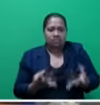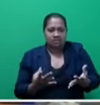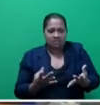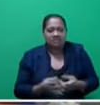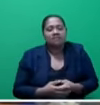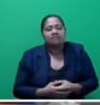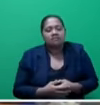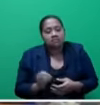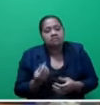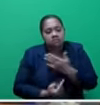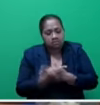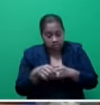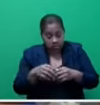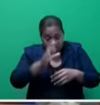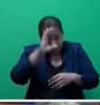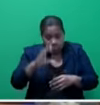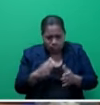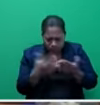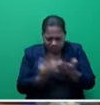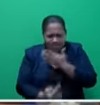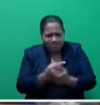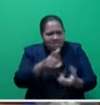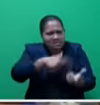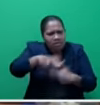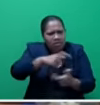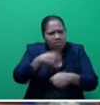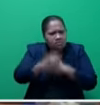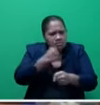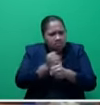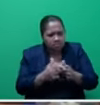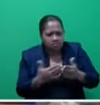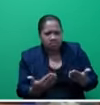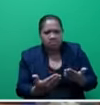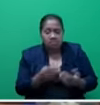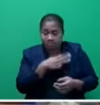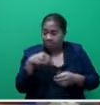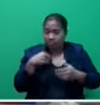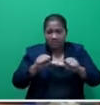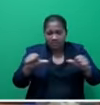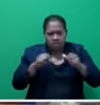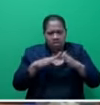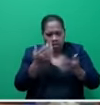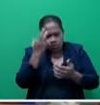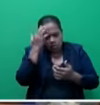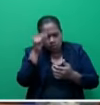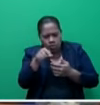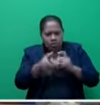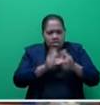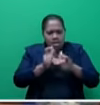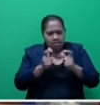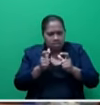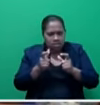Honorable Speaker, as the country is approaching the cyclone season, Ministry of Agriculture officers are now equipping themselves with climate-related